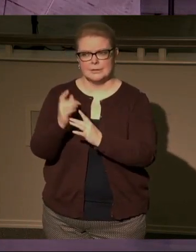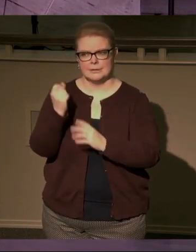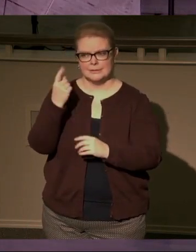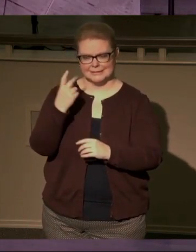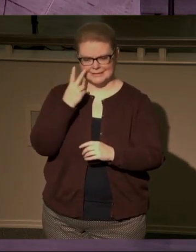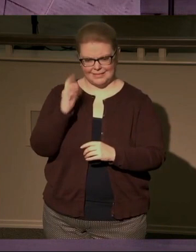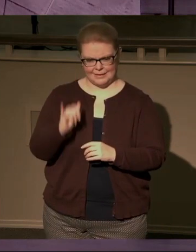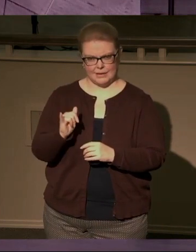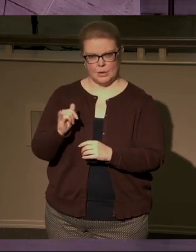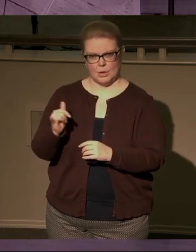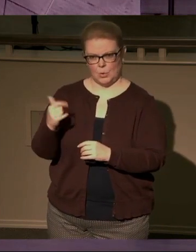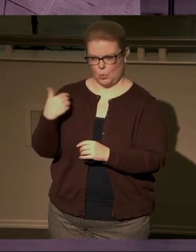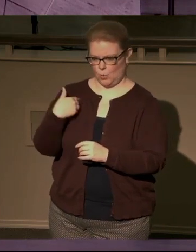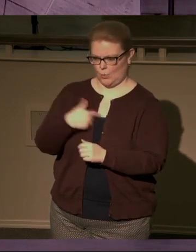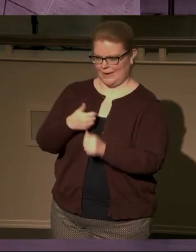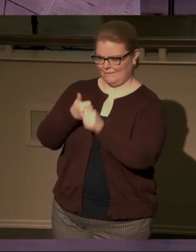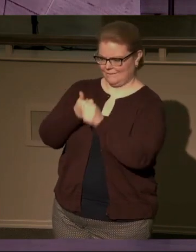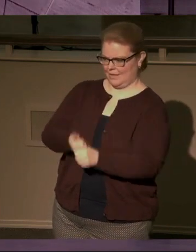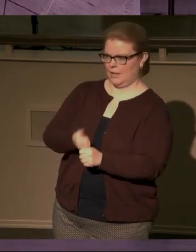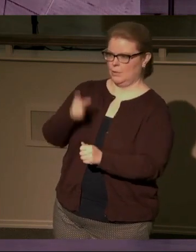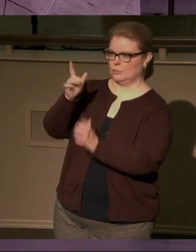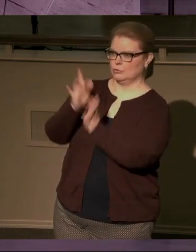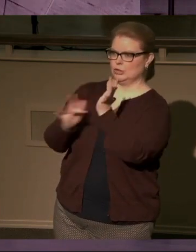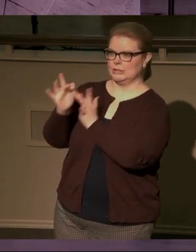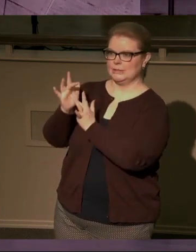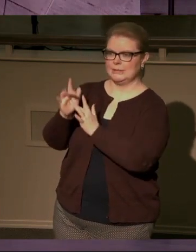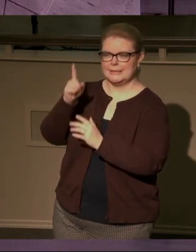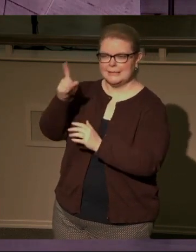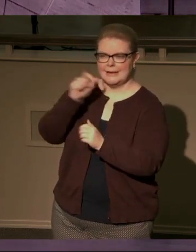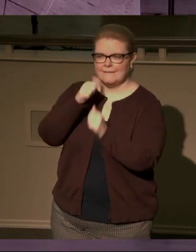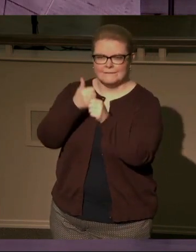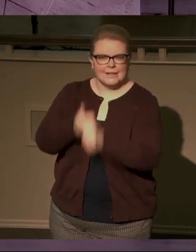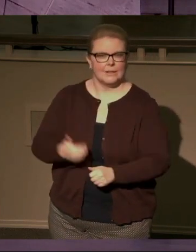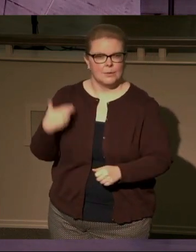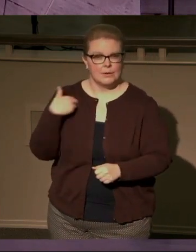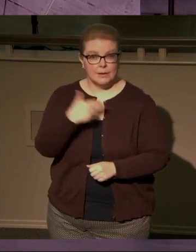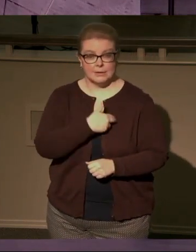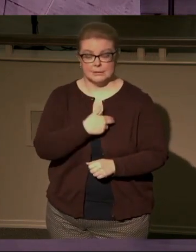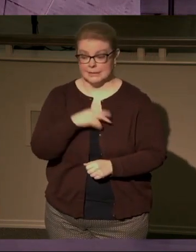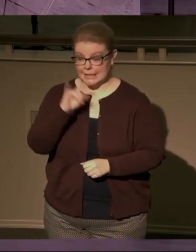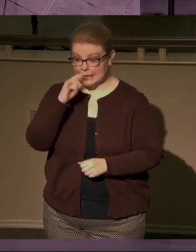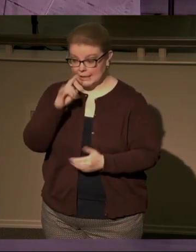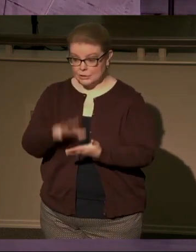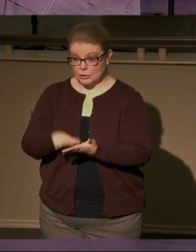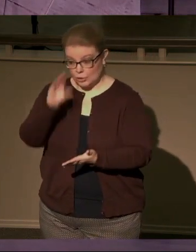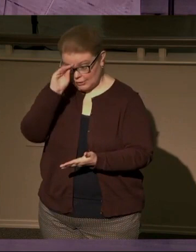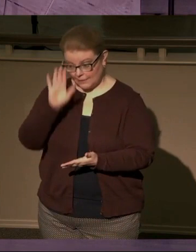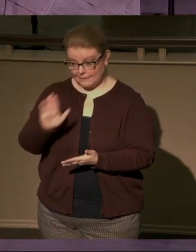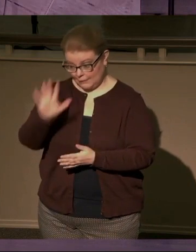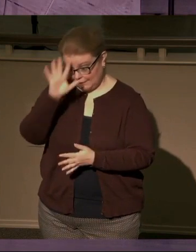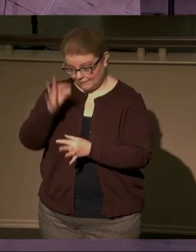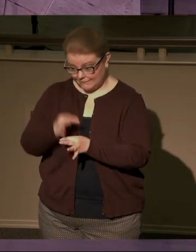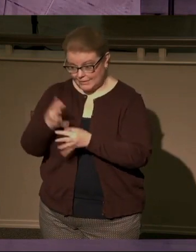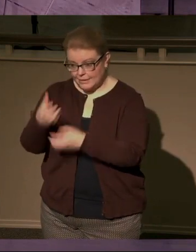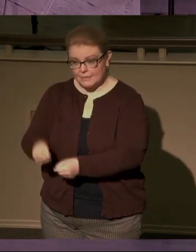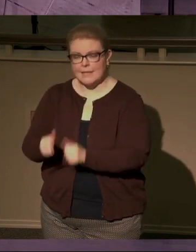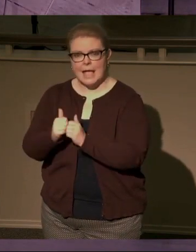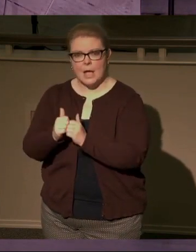following Christ. And kids learn a vibrant faith of following Christ by first learning to follow their parents.